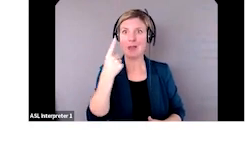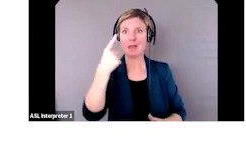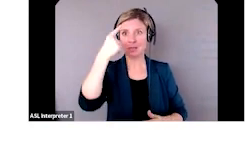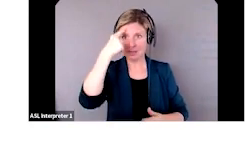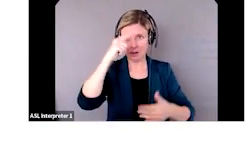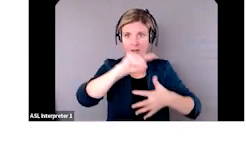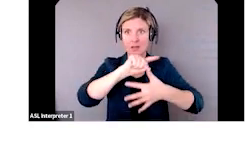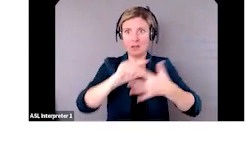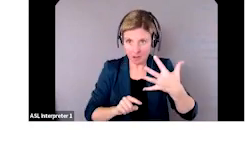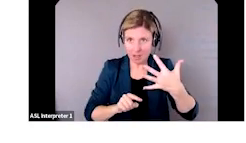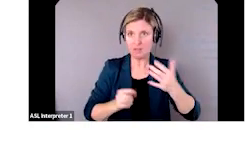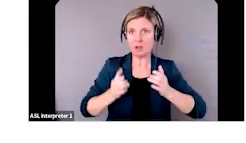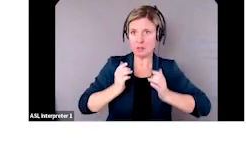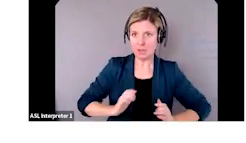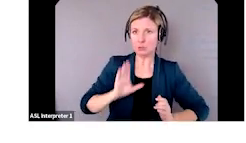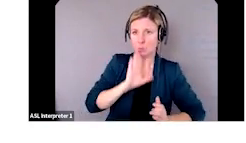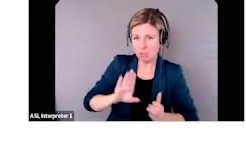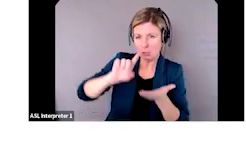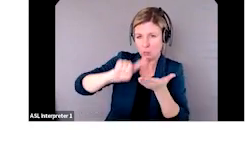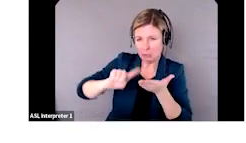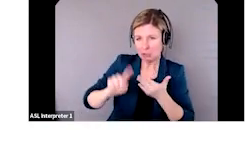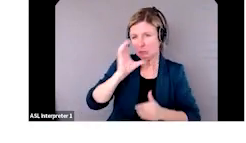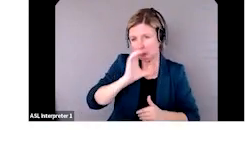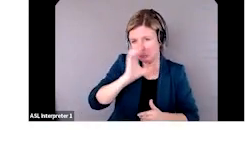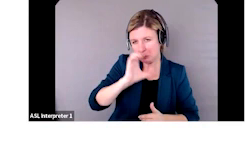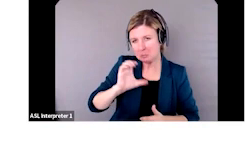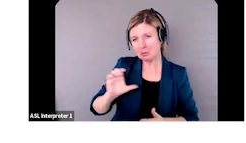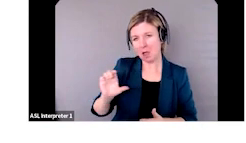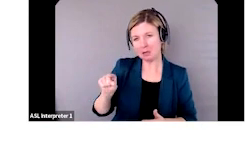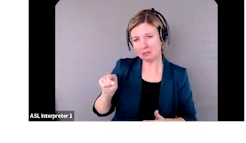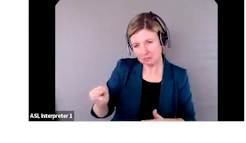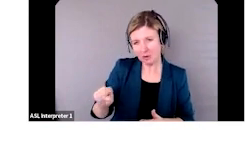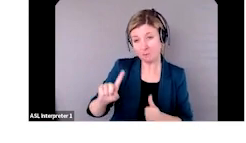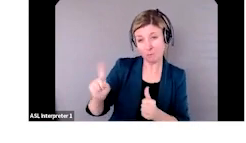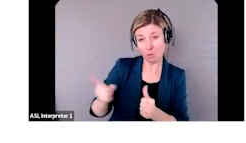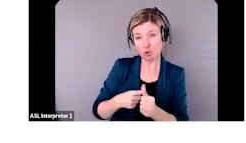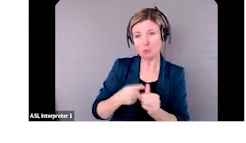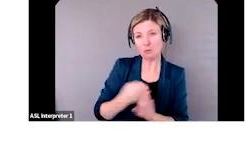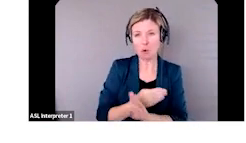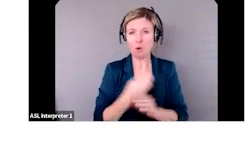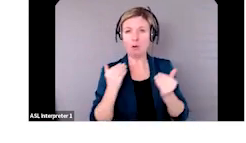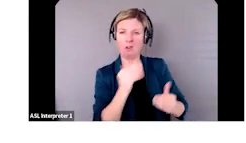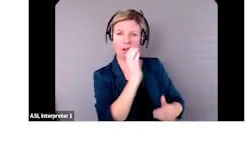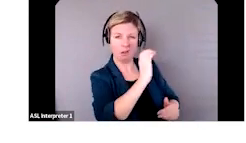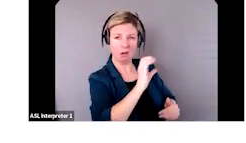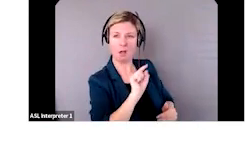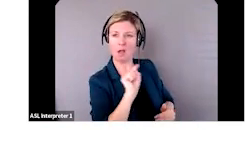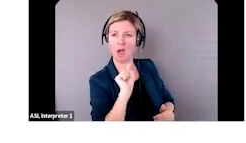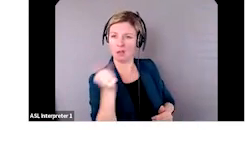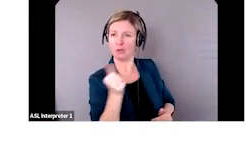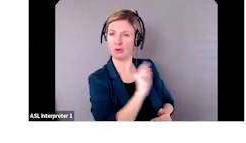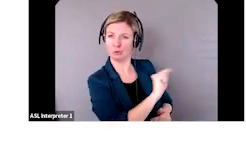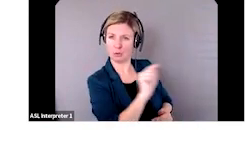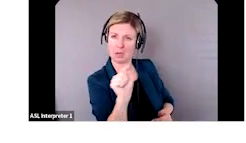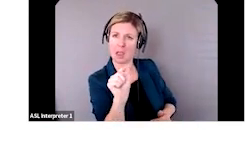purchase decision, you probably do reviews of different sites and different places to see whether or not it's a good